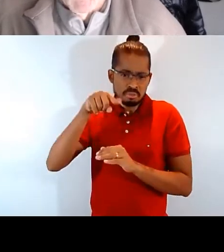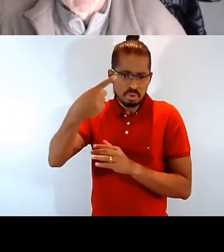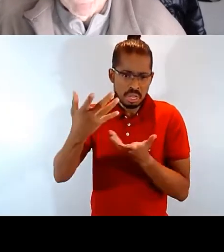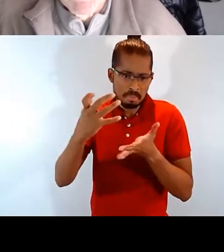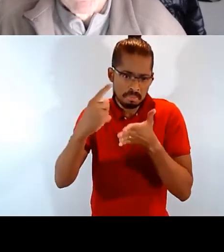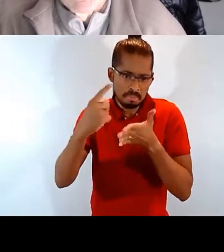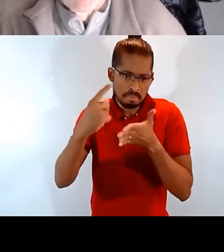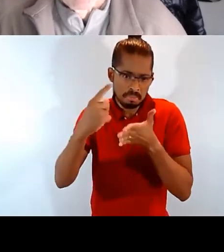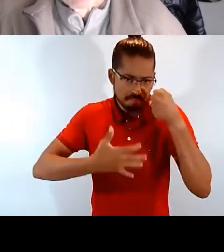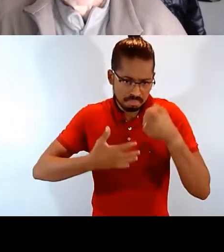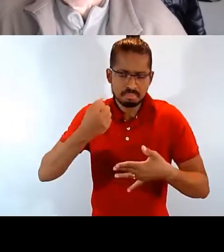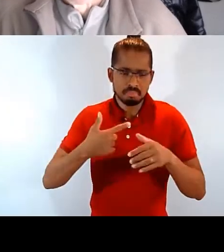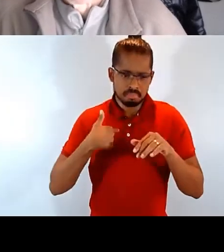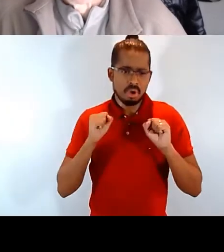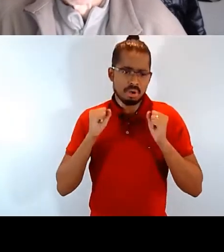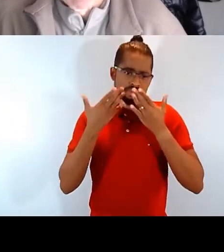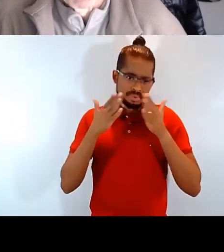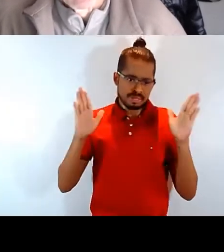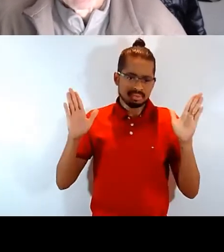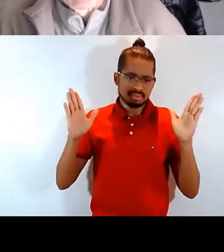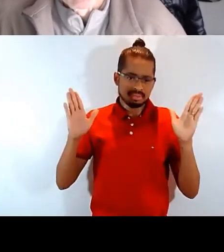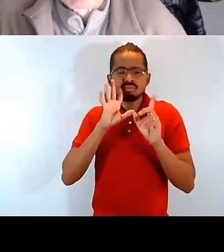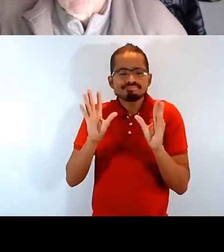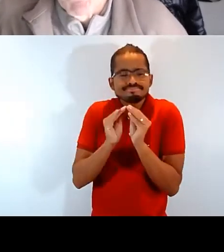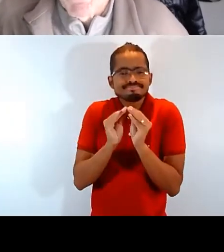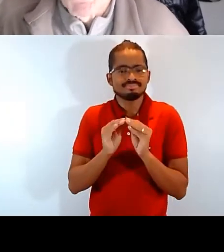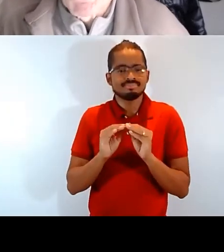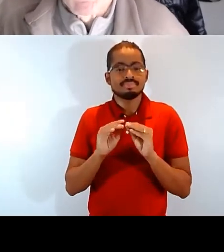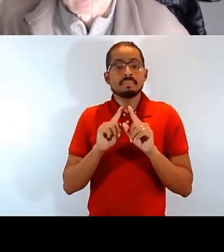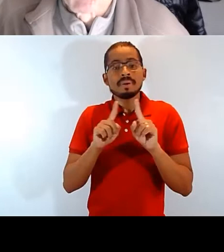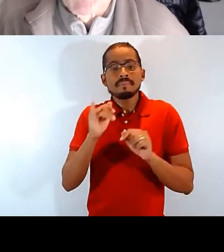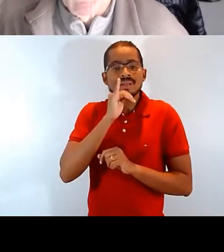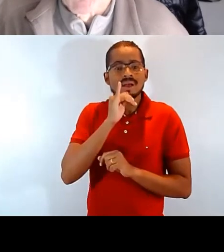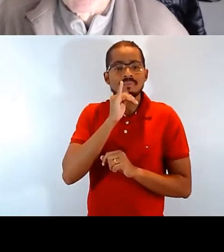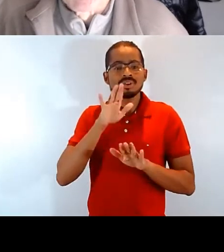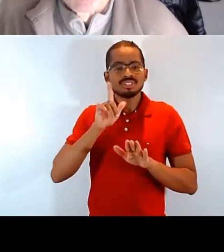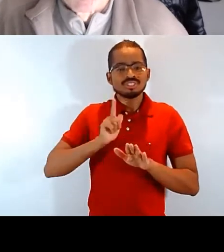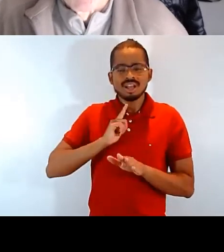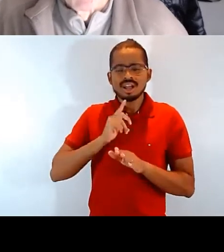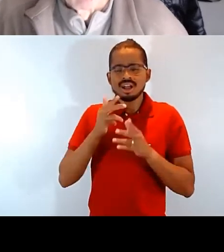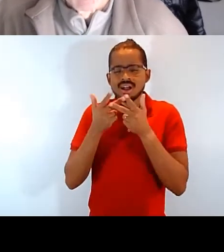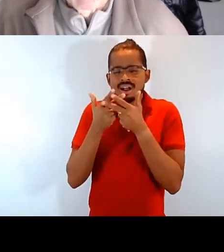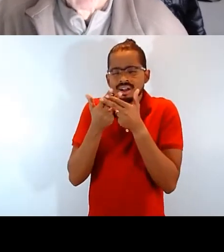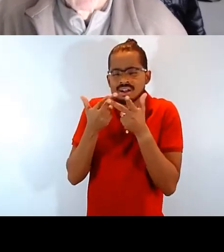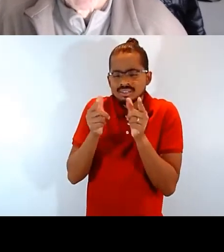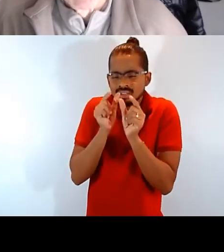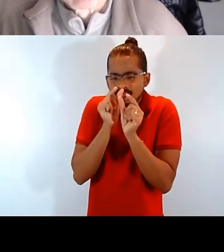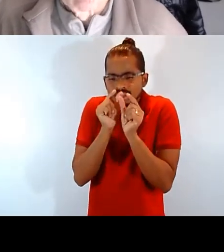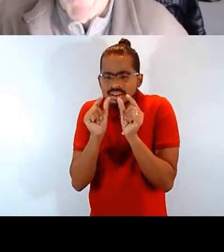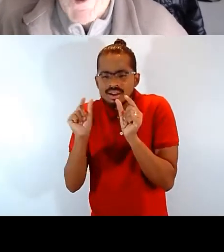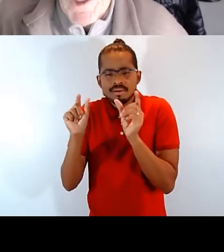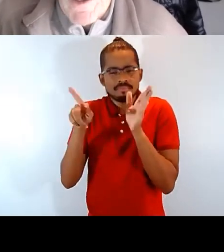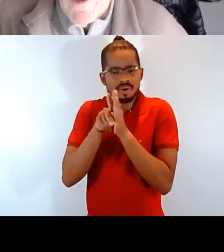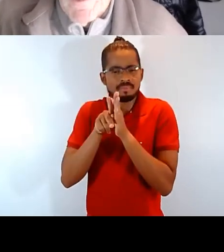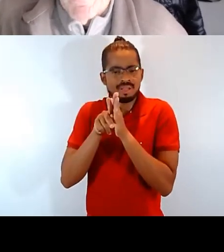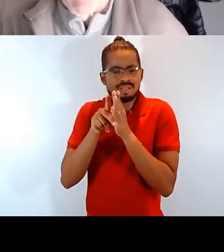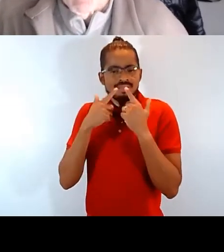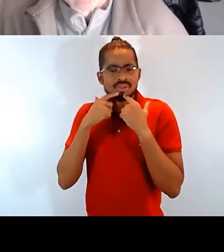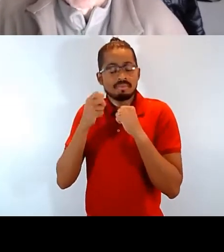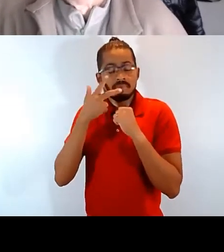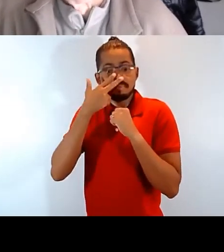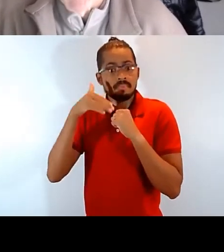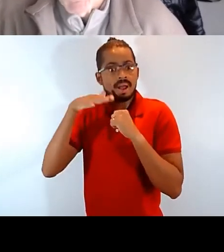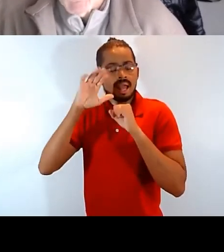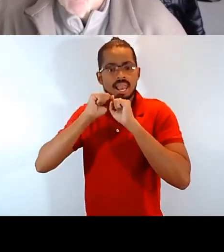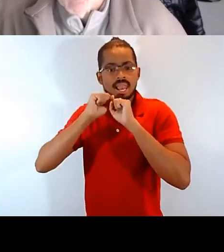to explain. The fact that in Japanese, some linguistic descriptions were much more explicit